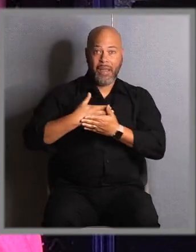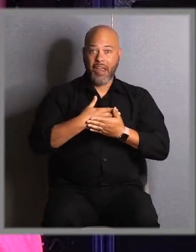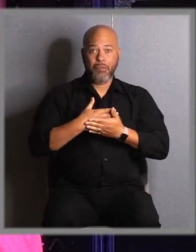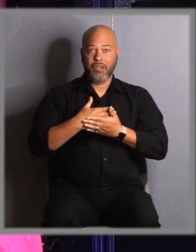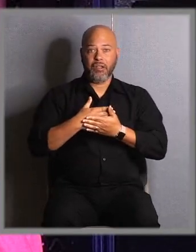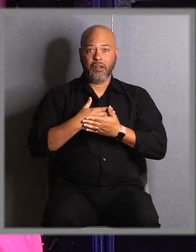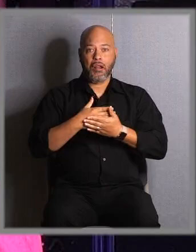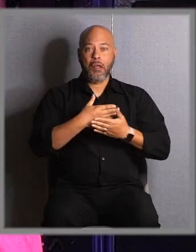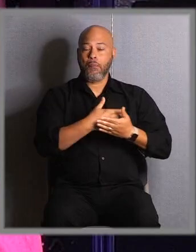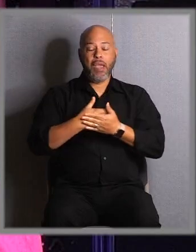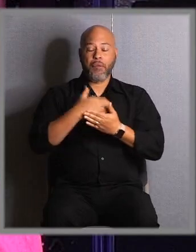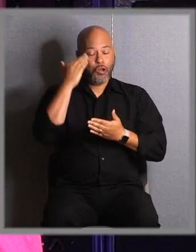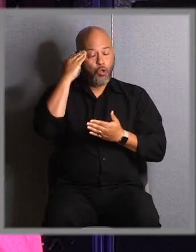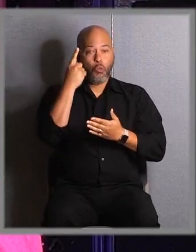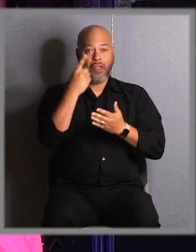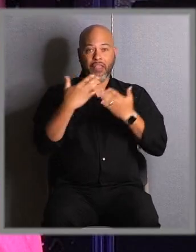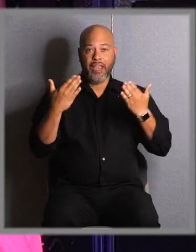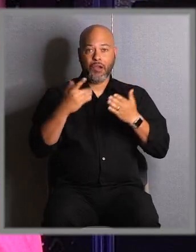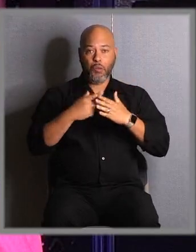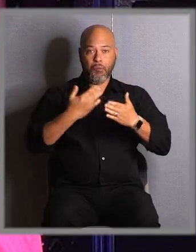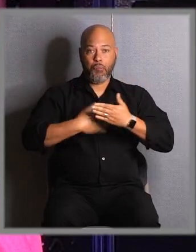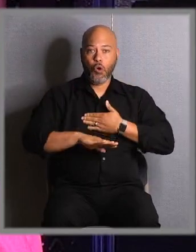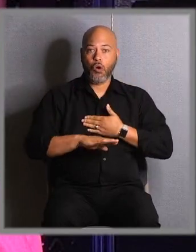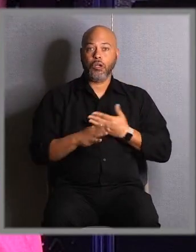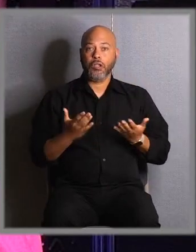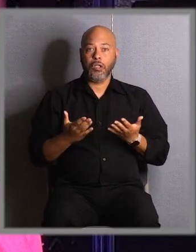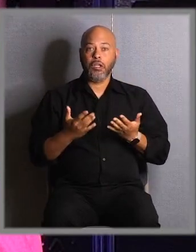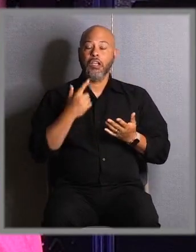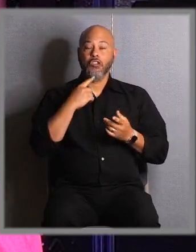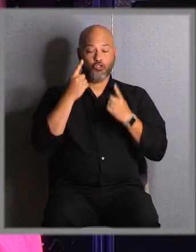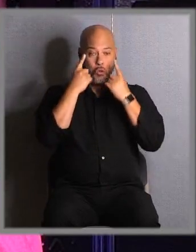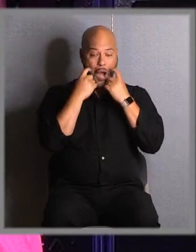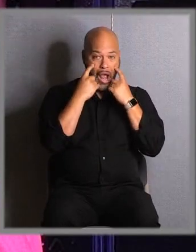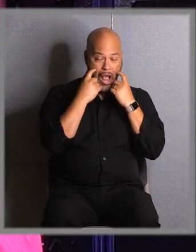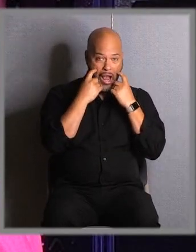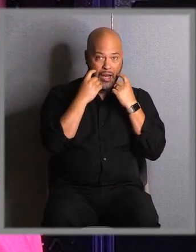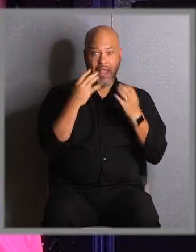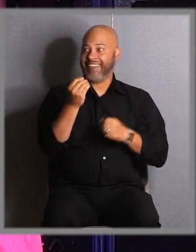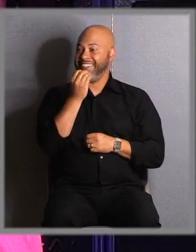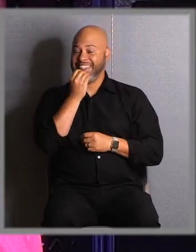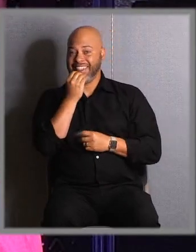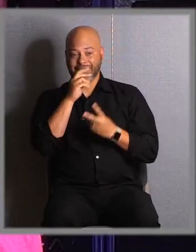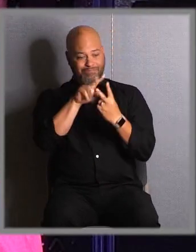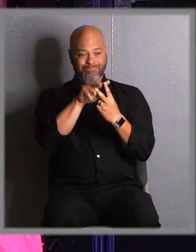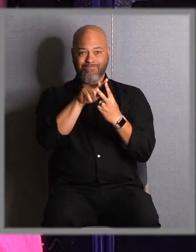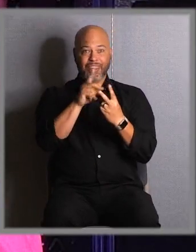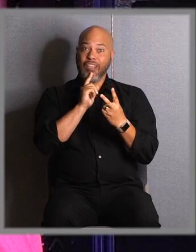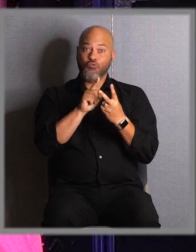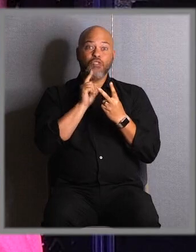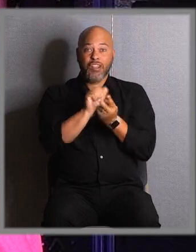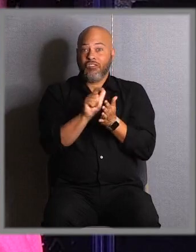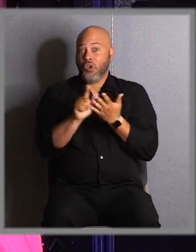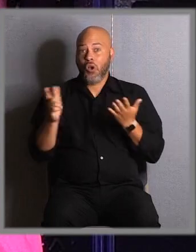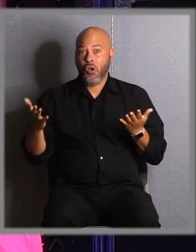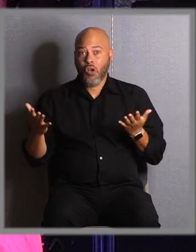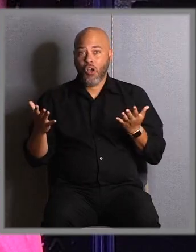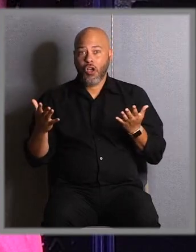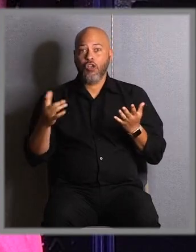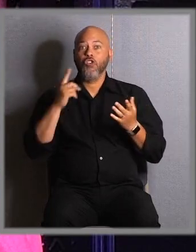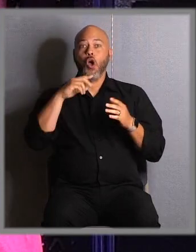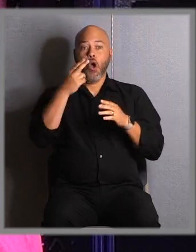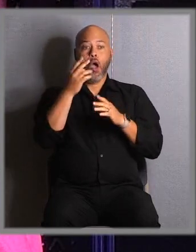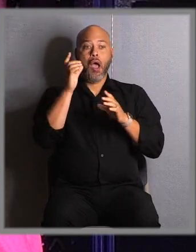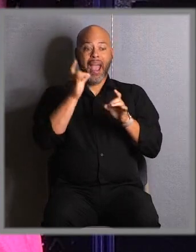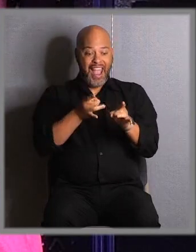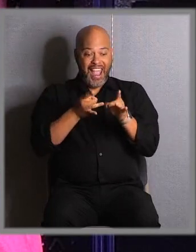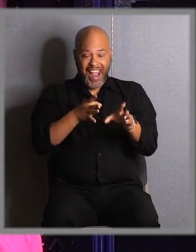thing a child knows to do is cry when it's born and just want to eat. So it has to be, hatred has to